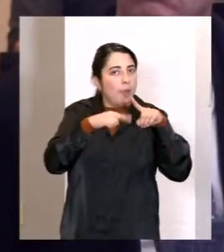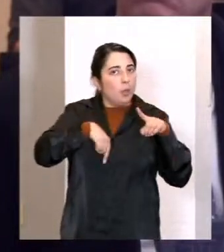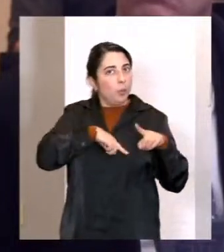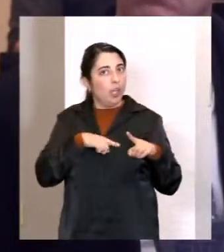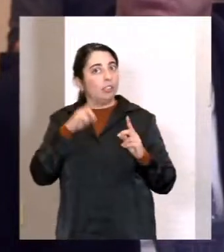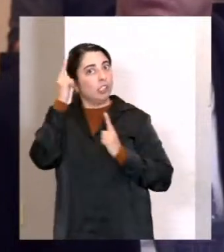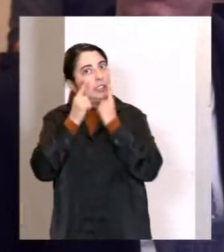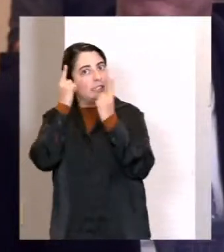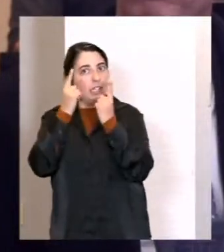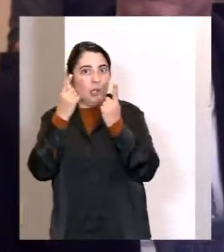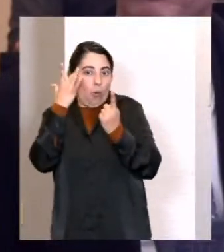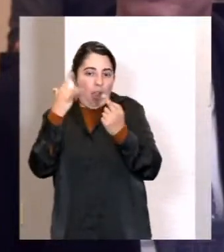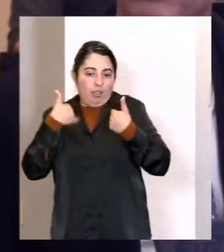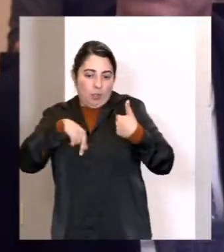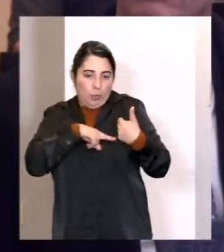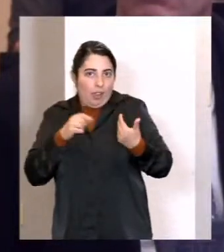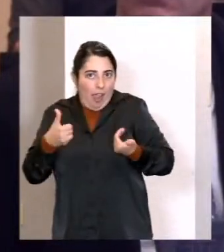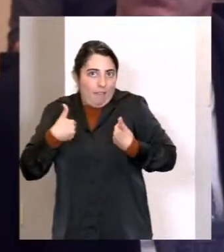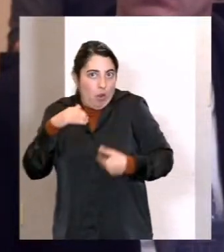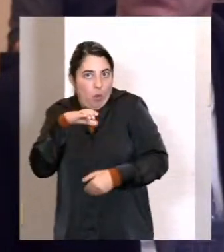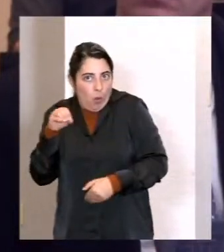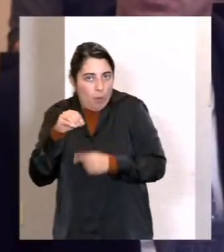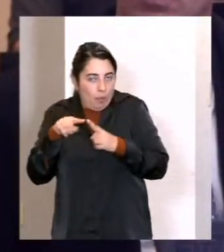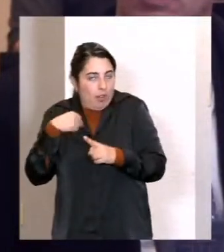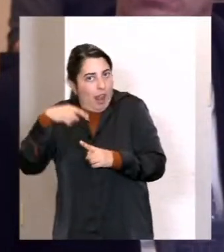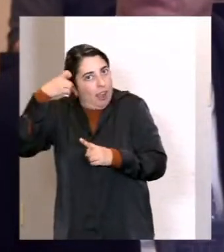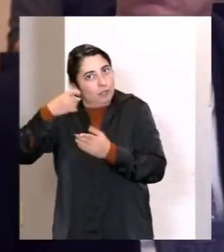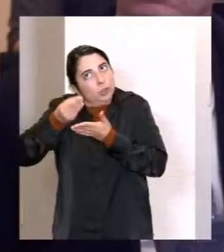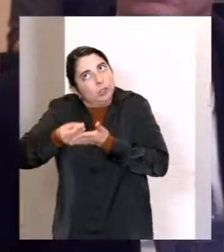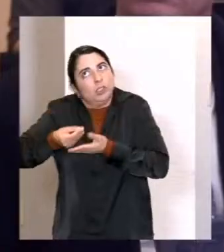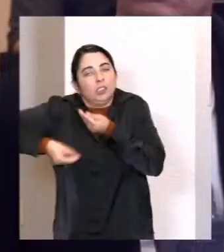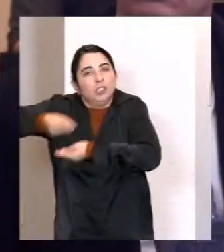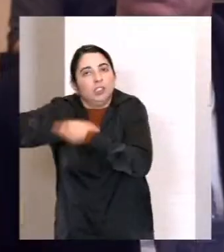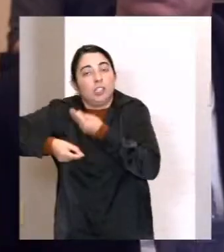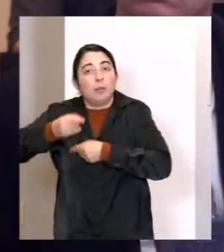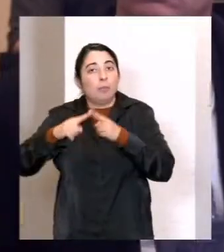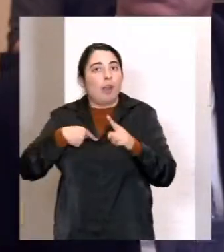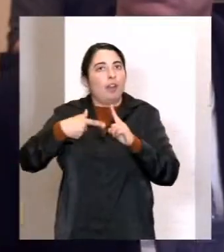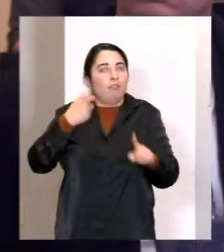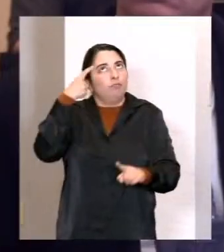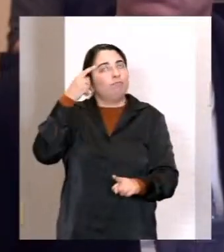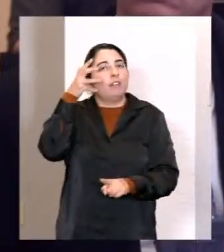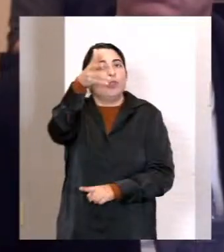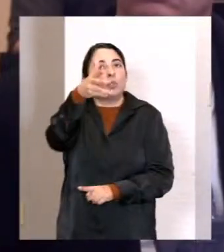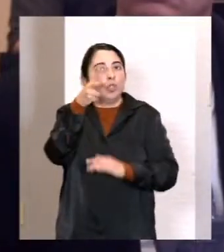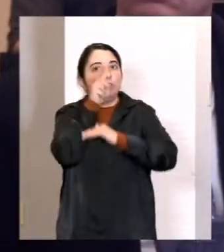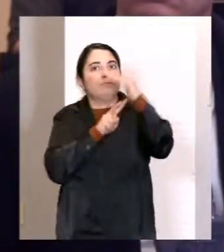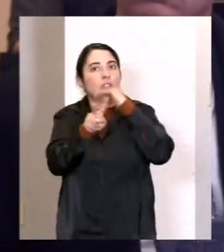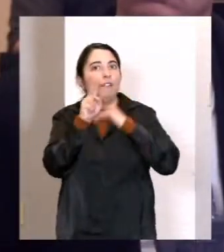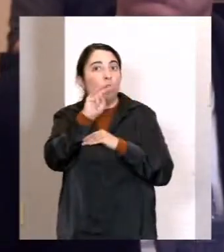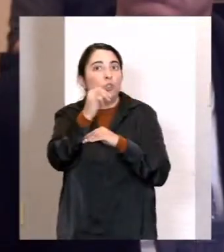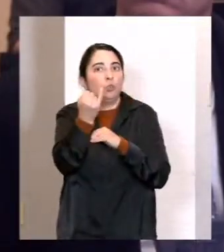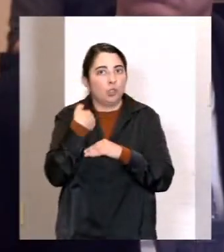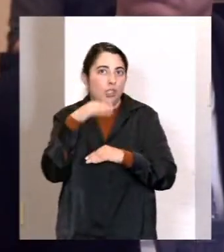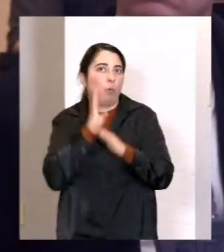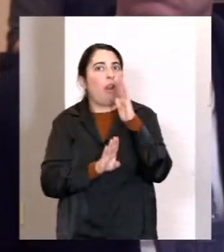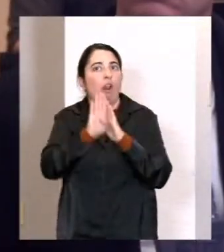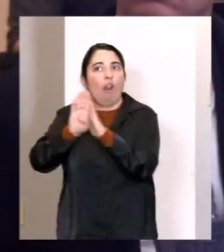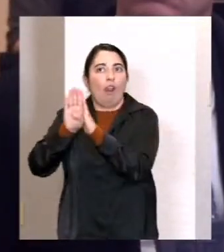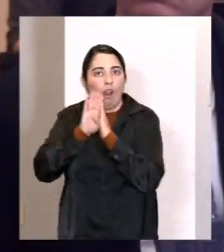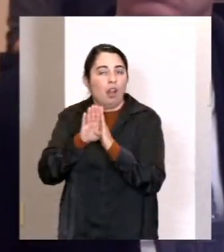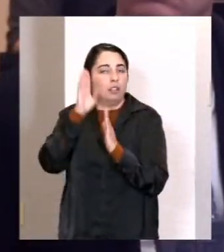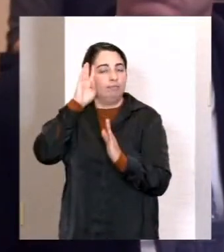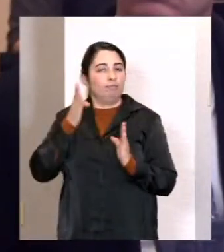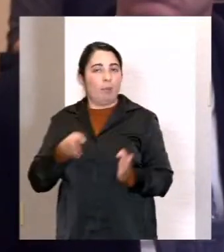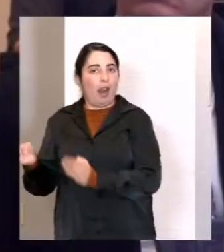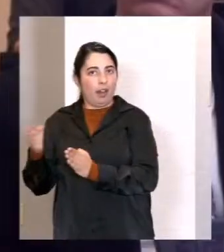and we think that this is a very critical investment for New Jersey and the region's future. You get the infrastructure that you pay for, right? And that's what we're looking at here. And